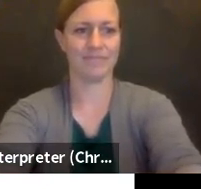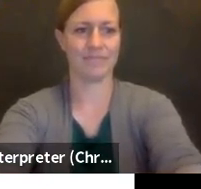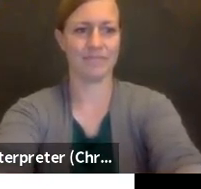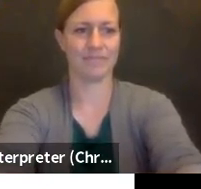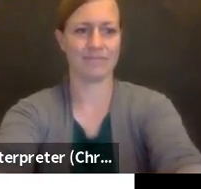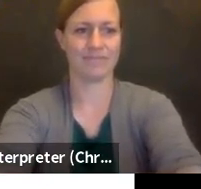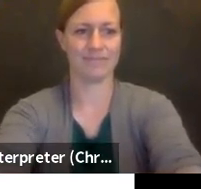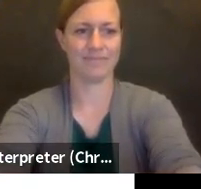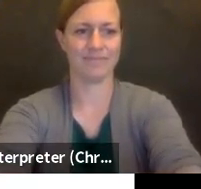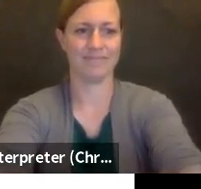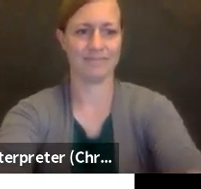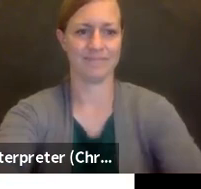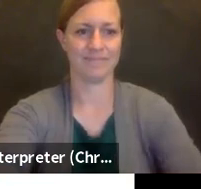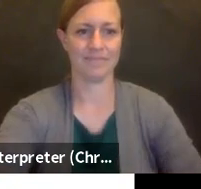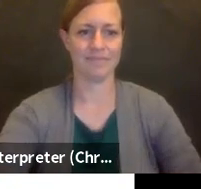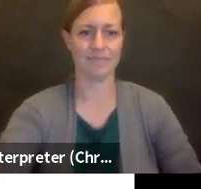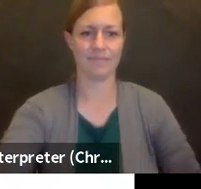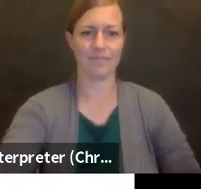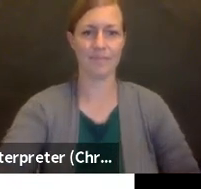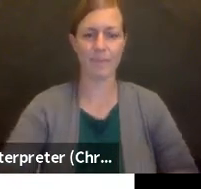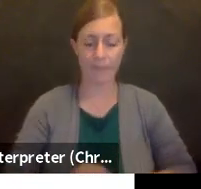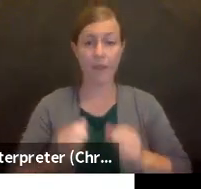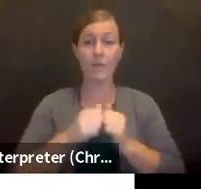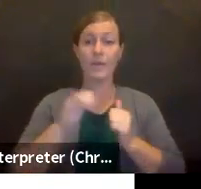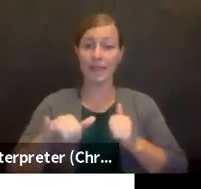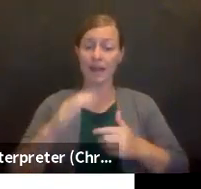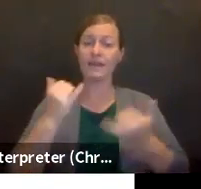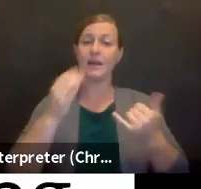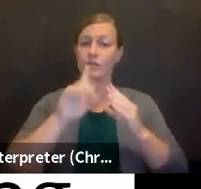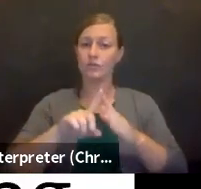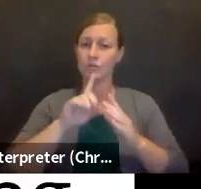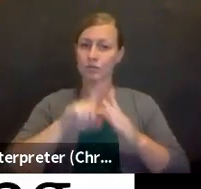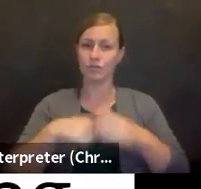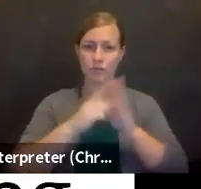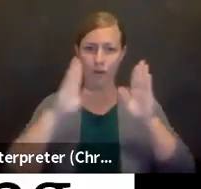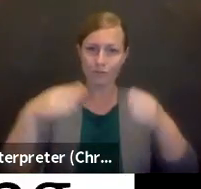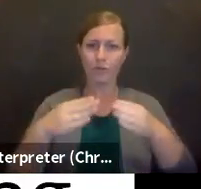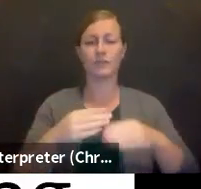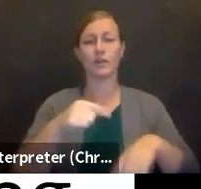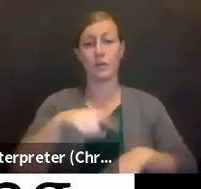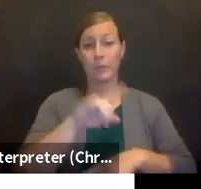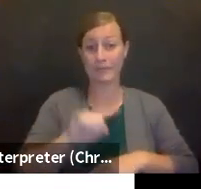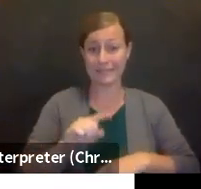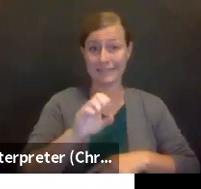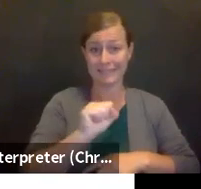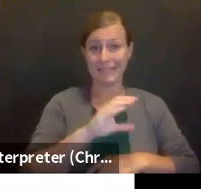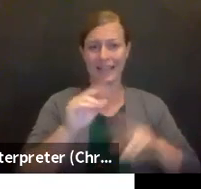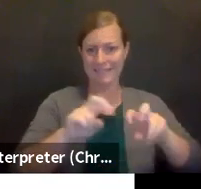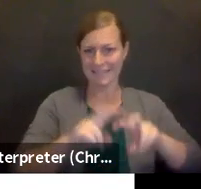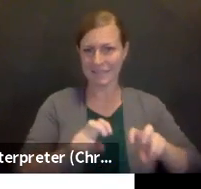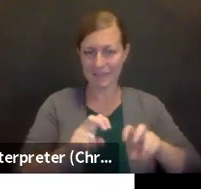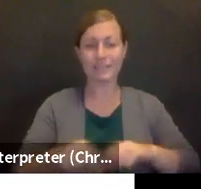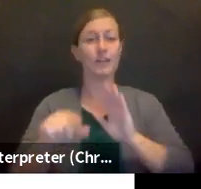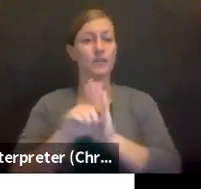With that, we're going to start talking quizzes and assessment, gradebook, as well